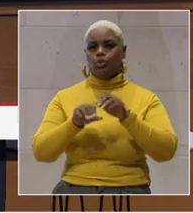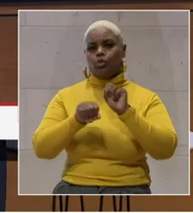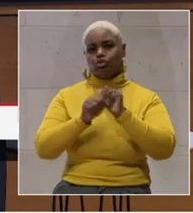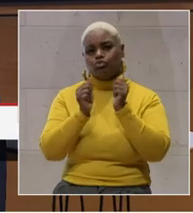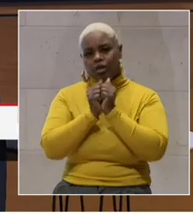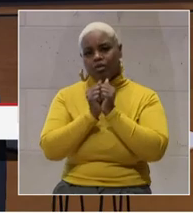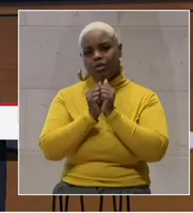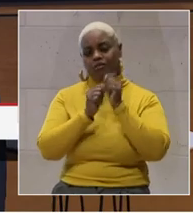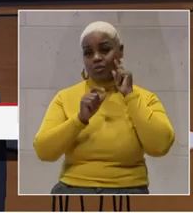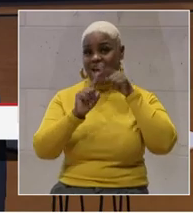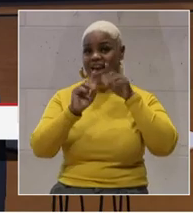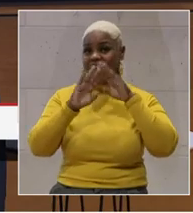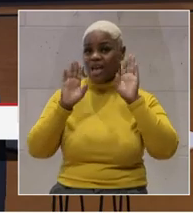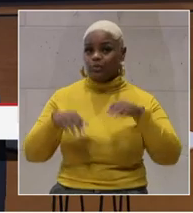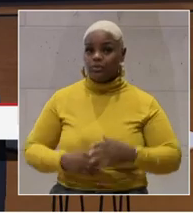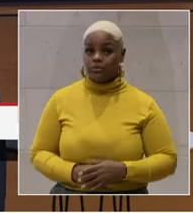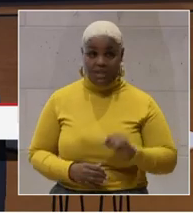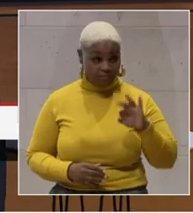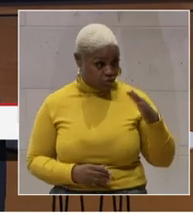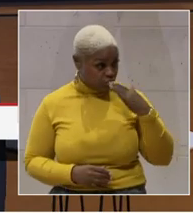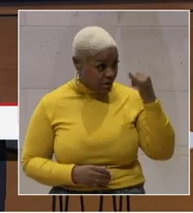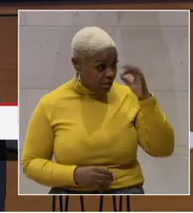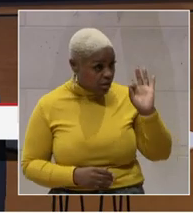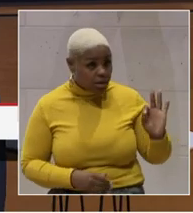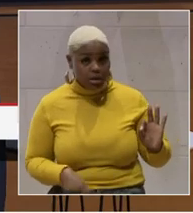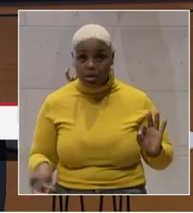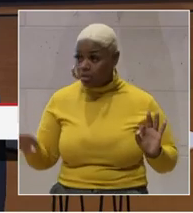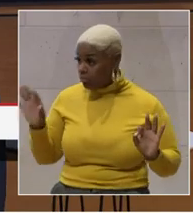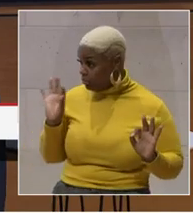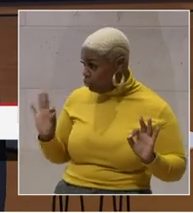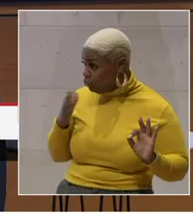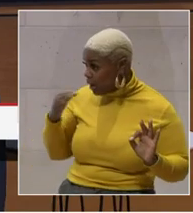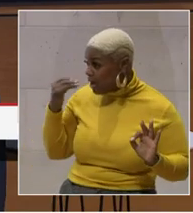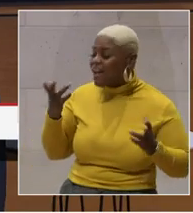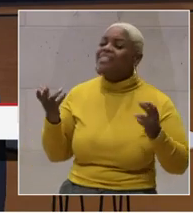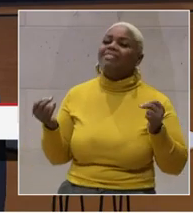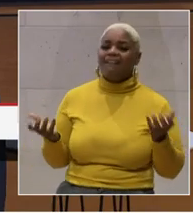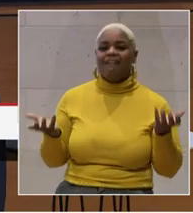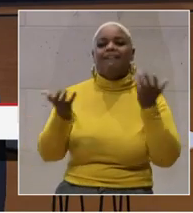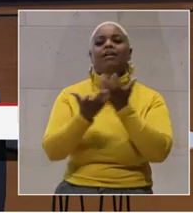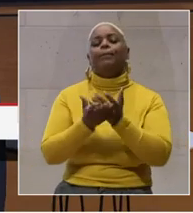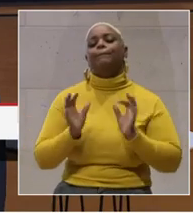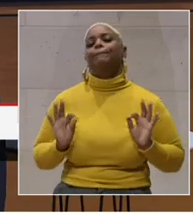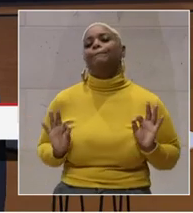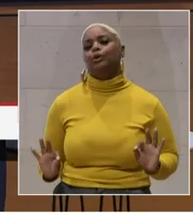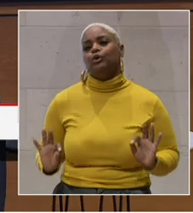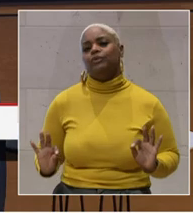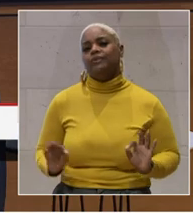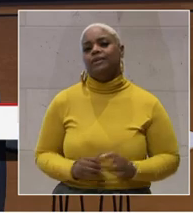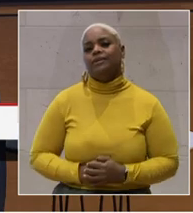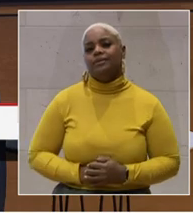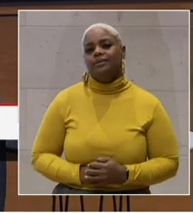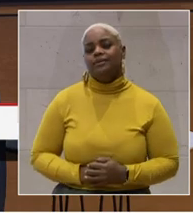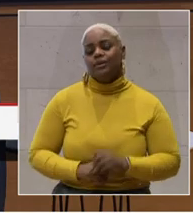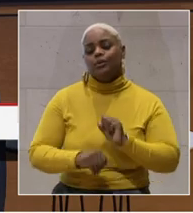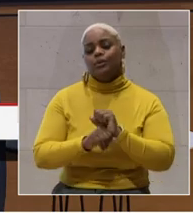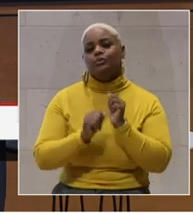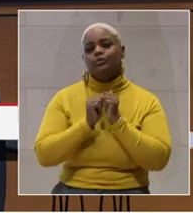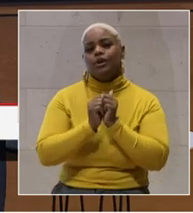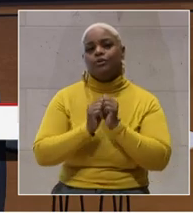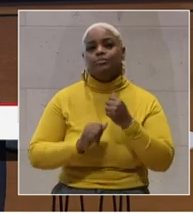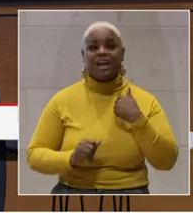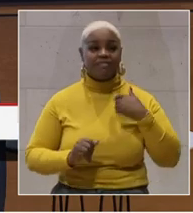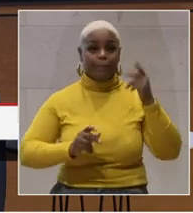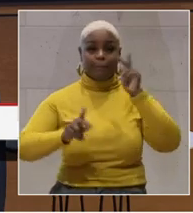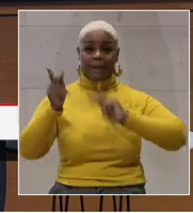are advanced around housing, because we know, and we are a housing first city, that when people have safe and affordable